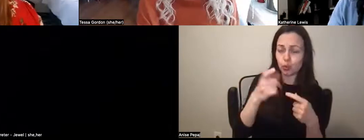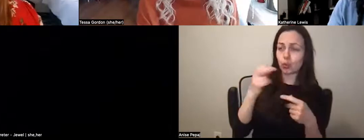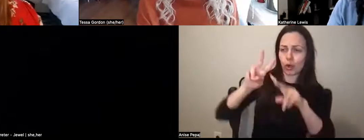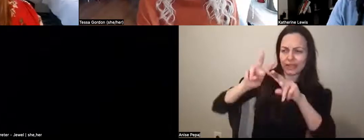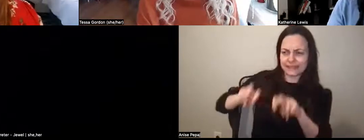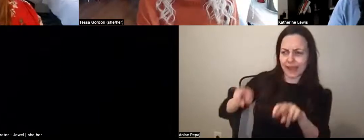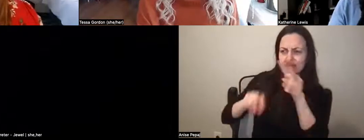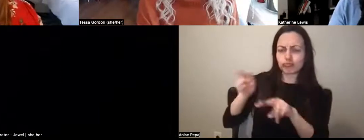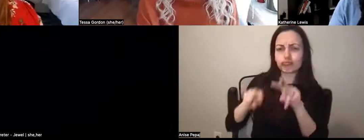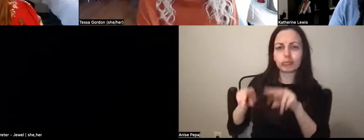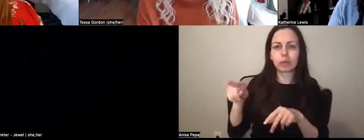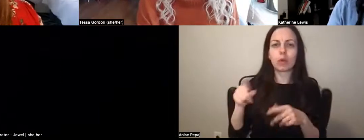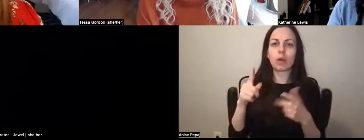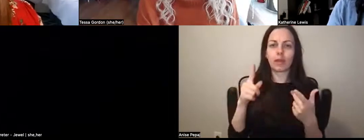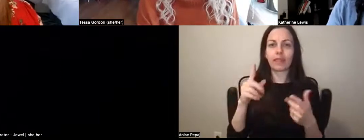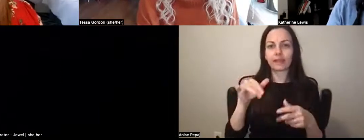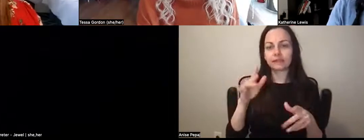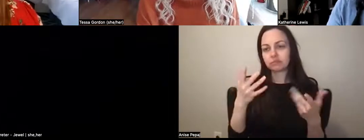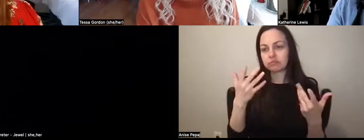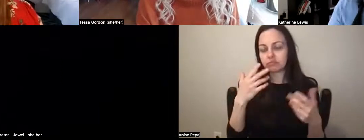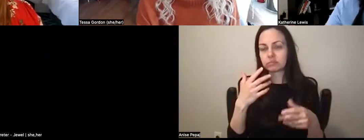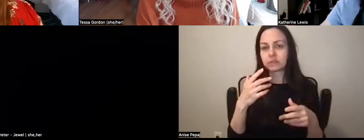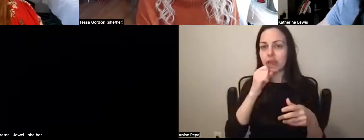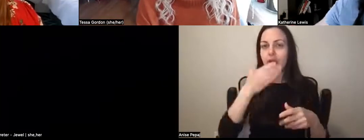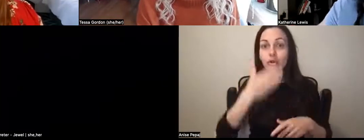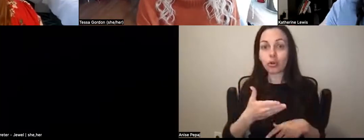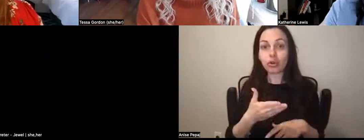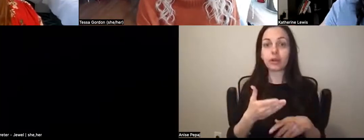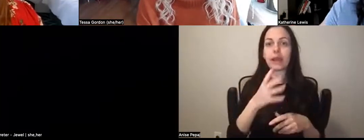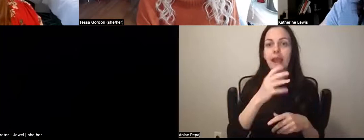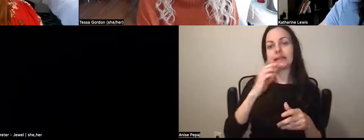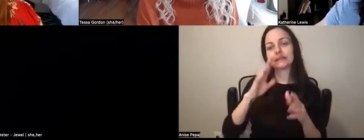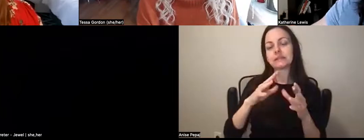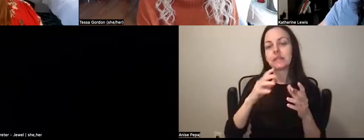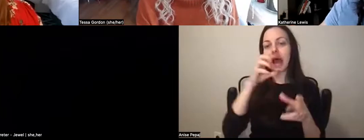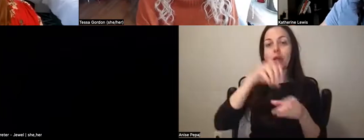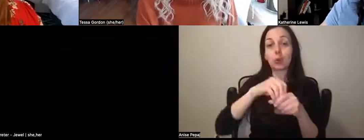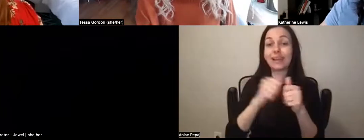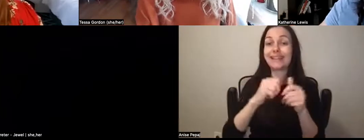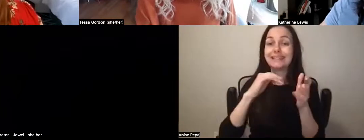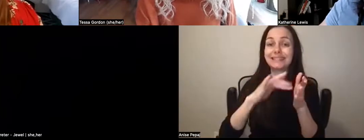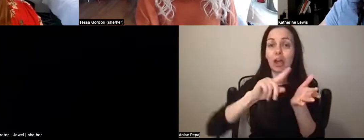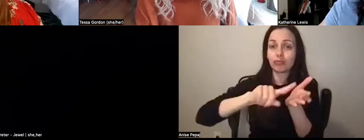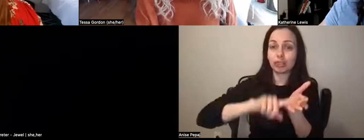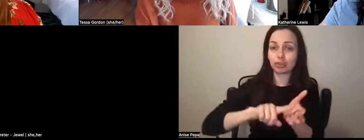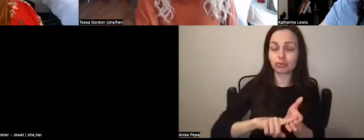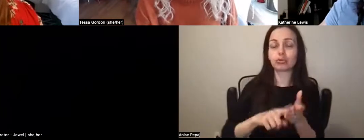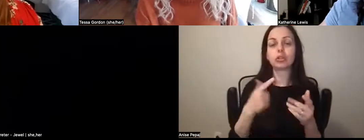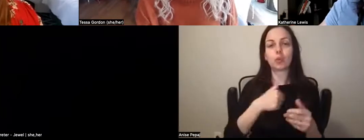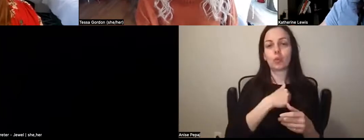that's often left out of studies. It's extremely important so that we can get the healthcare that we actually need.